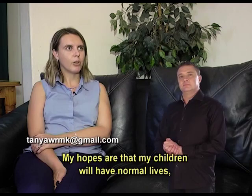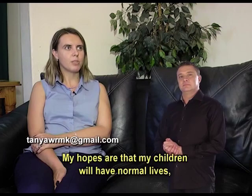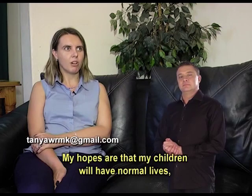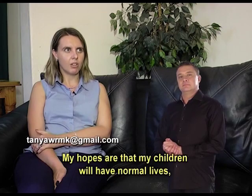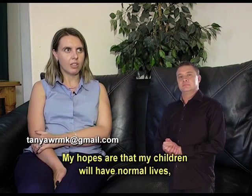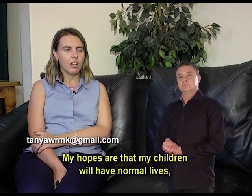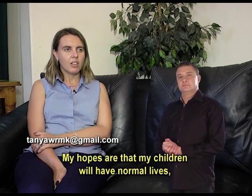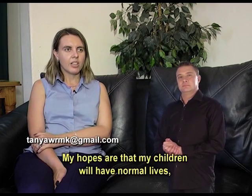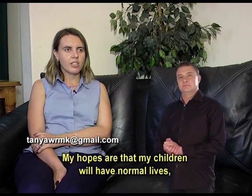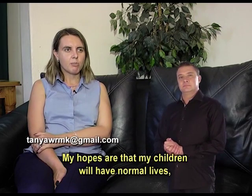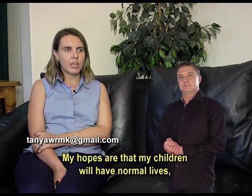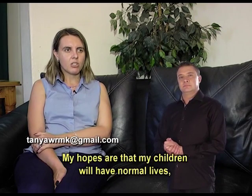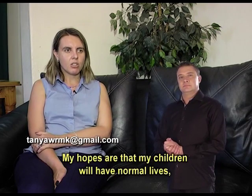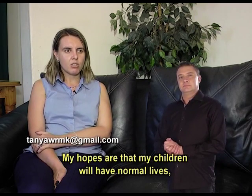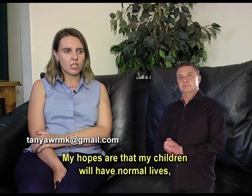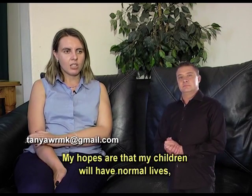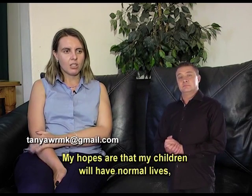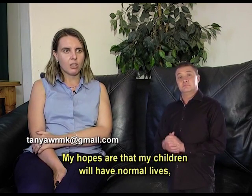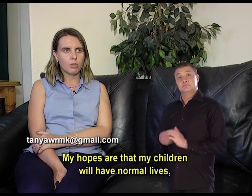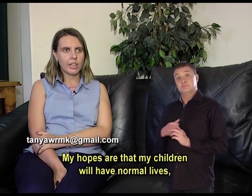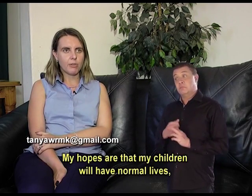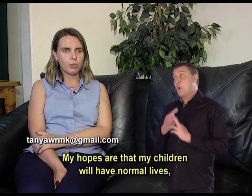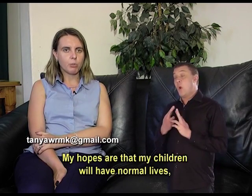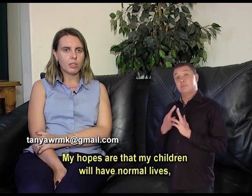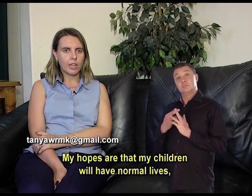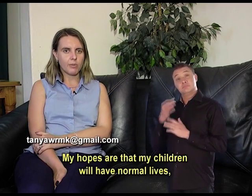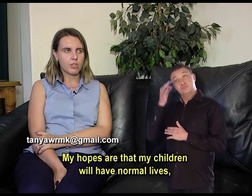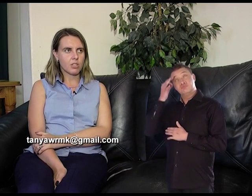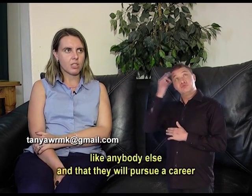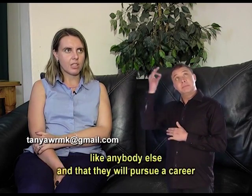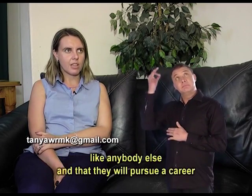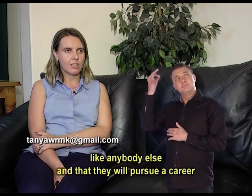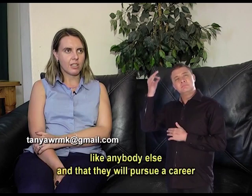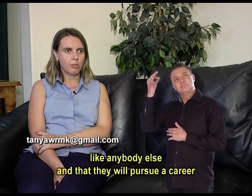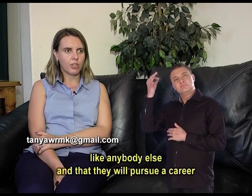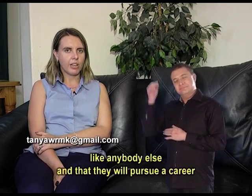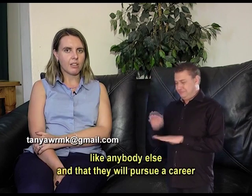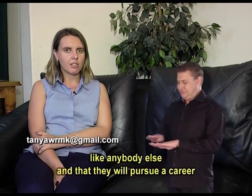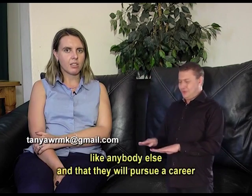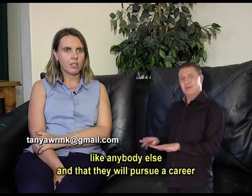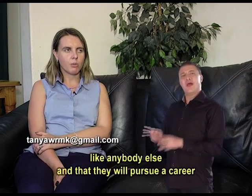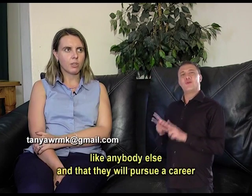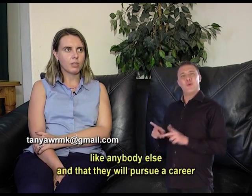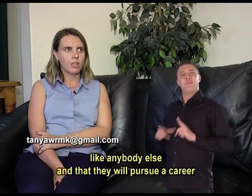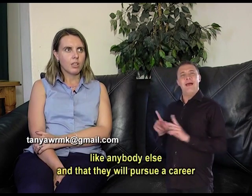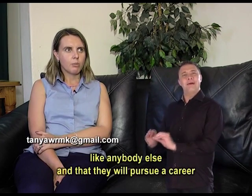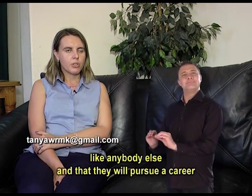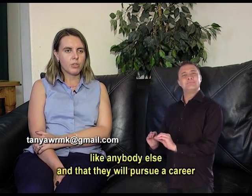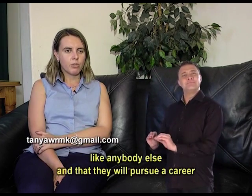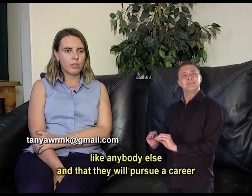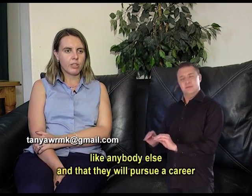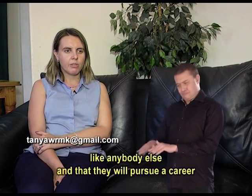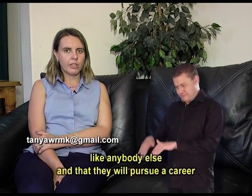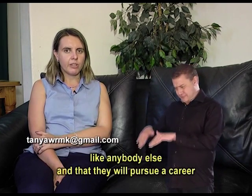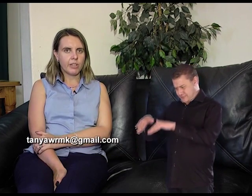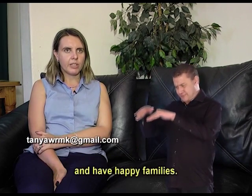My hopes are that my children will have normal lives just as anybody else, that they will